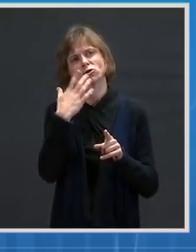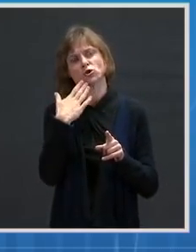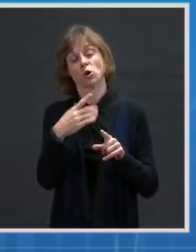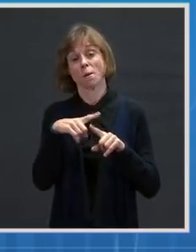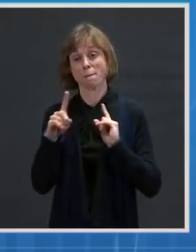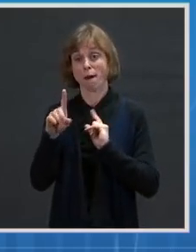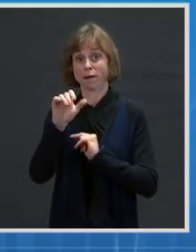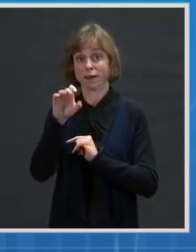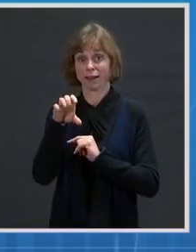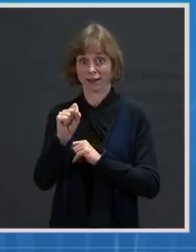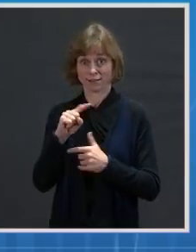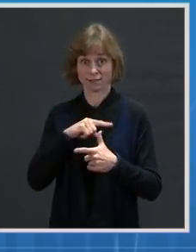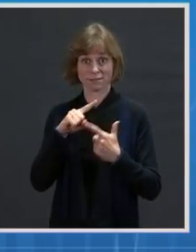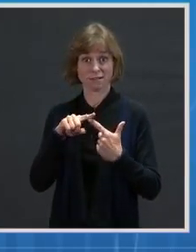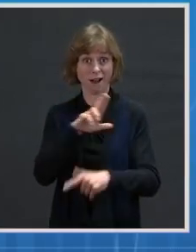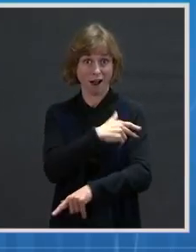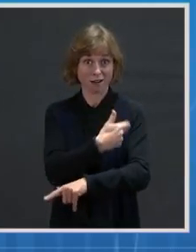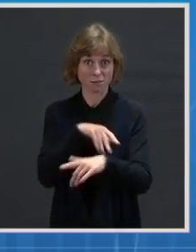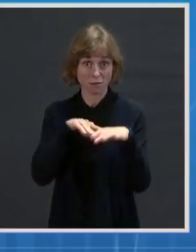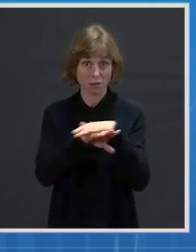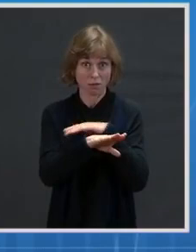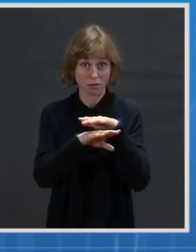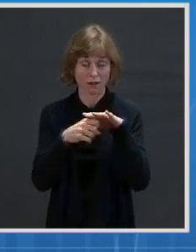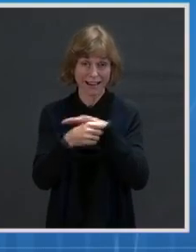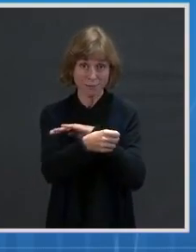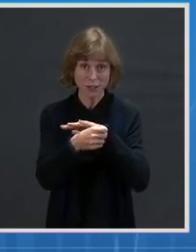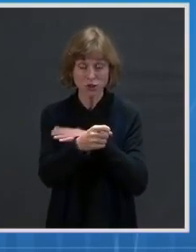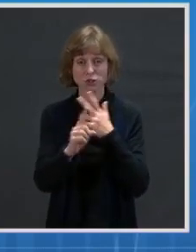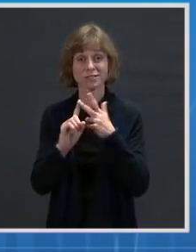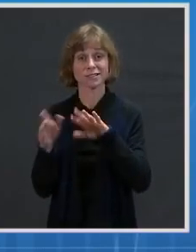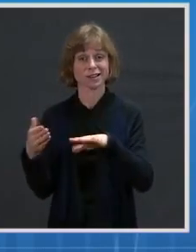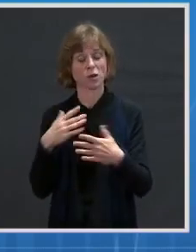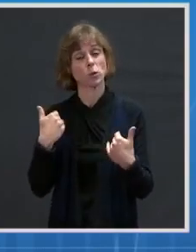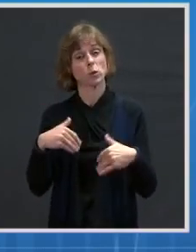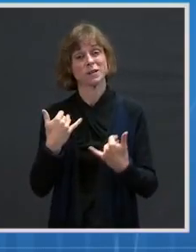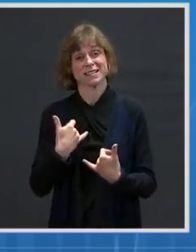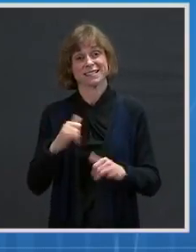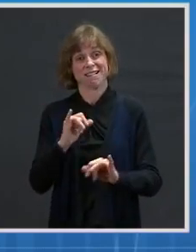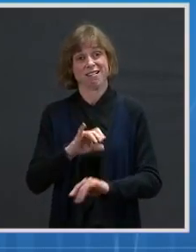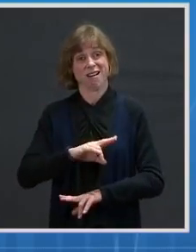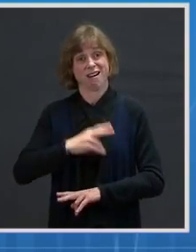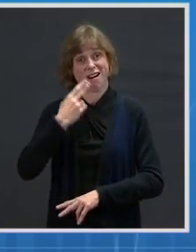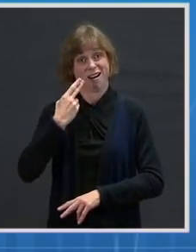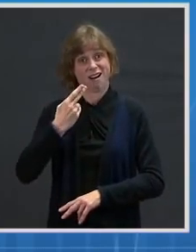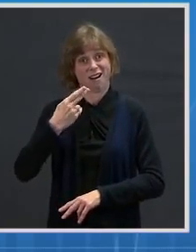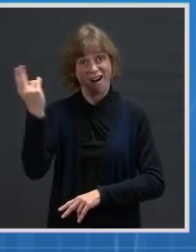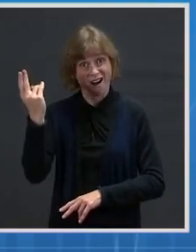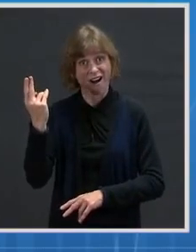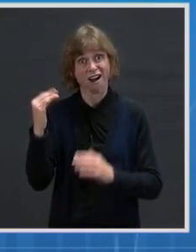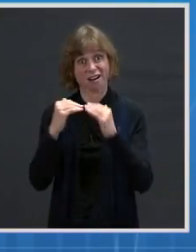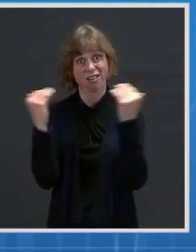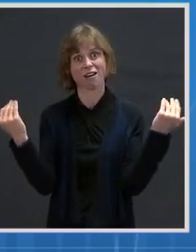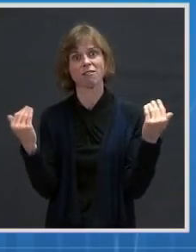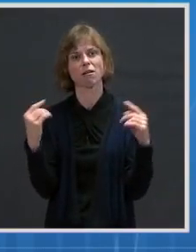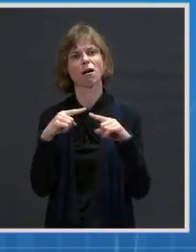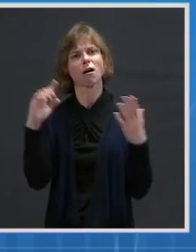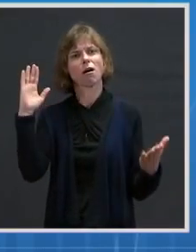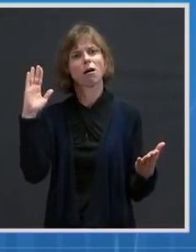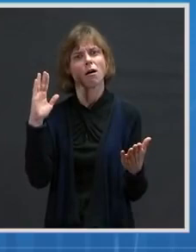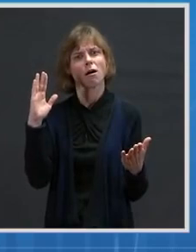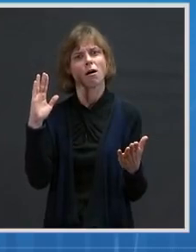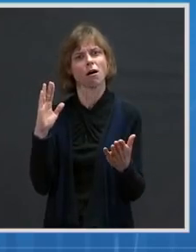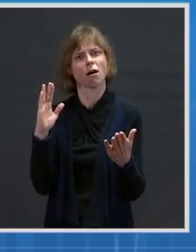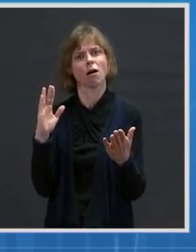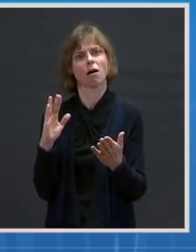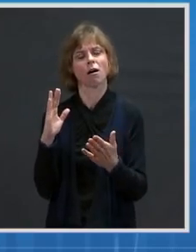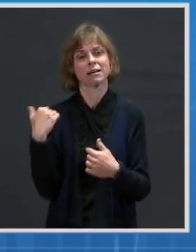deaths remain at very high levels. COVID-19 in the United States has been declining for 5 weeks, with the 7-day average